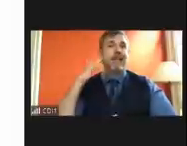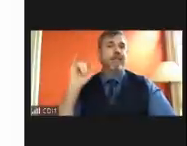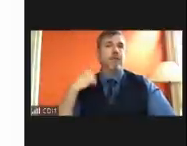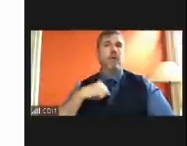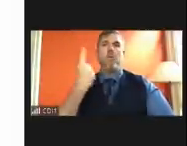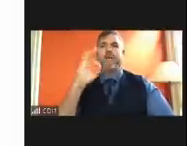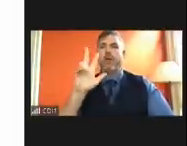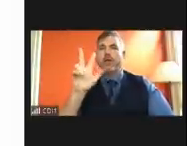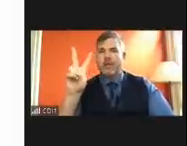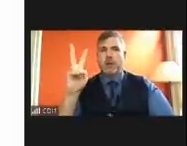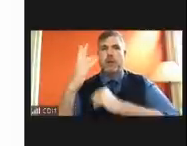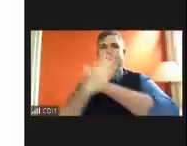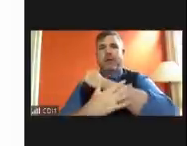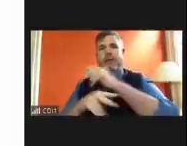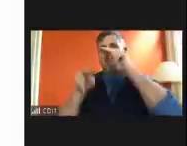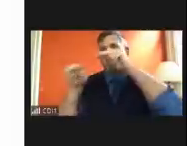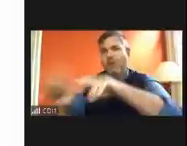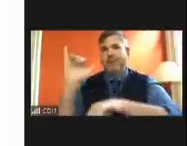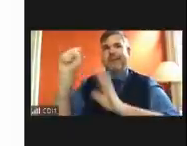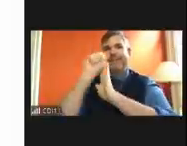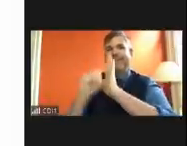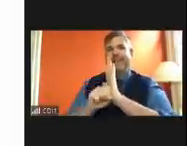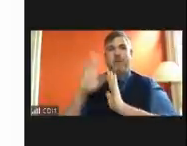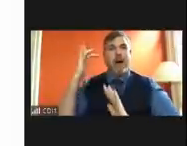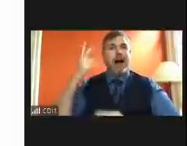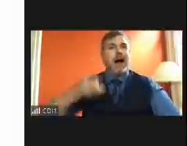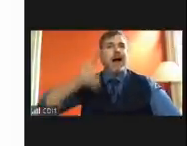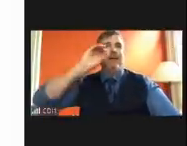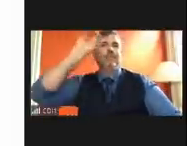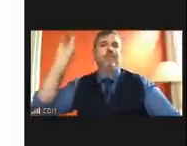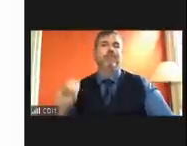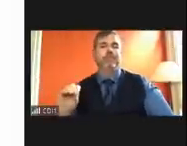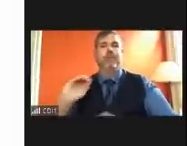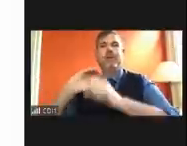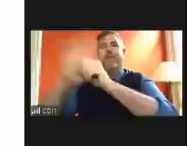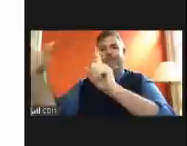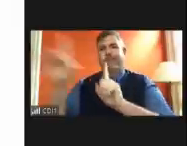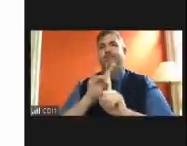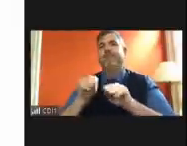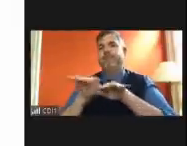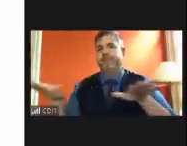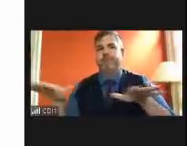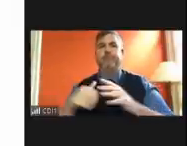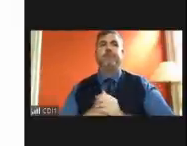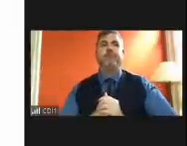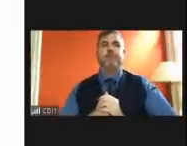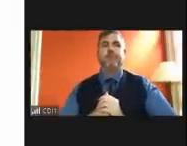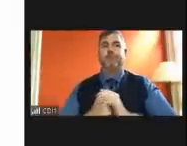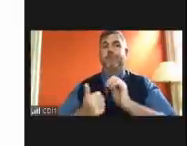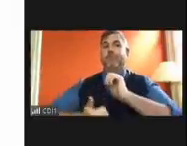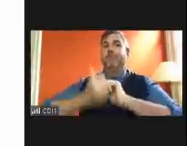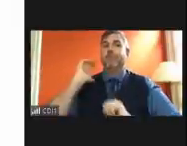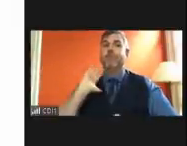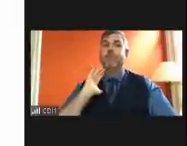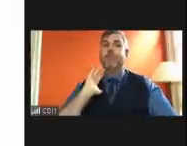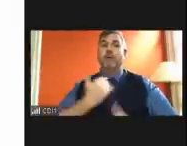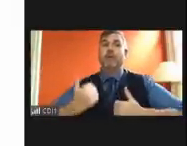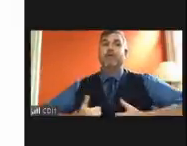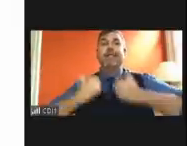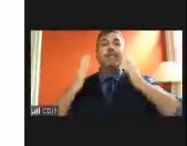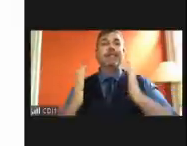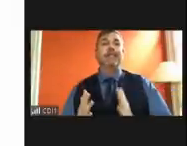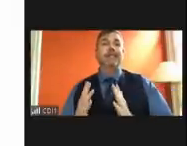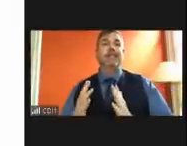vast majority of state residents live in counties that are on the monitoring list currently. And we were